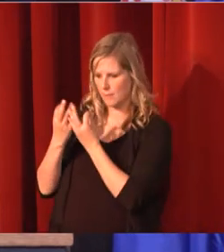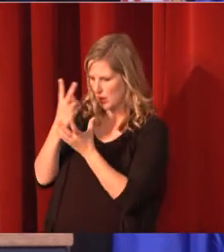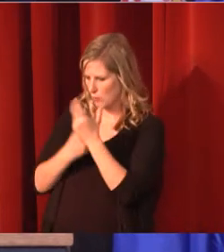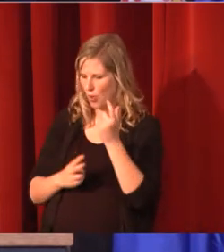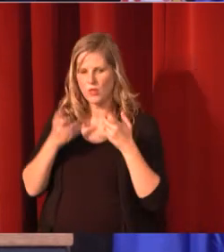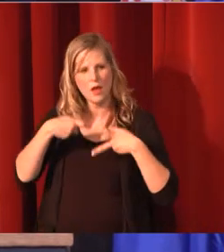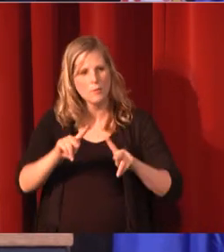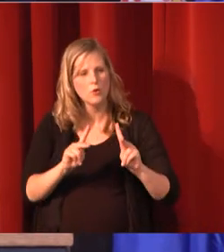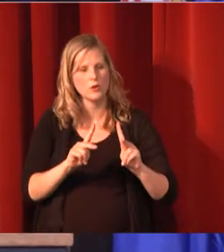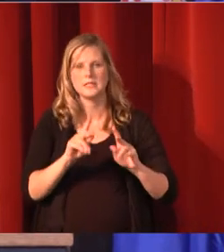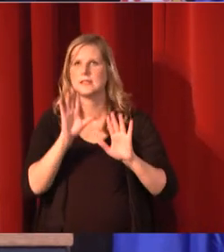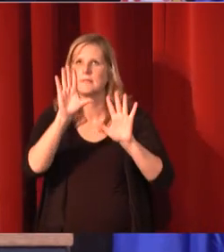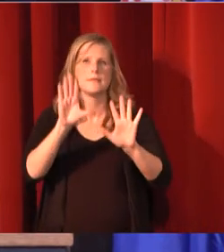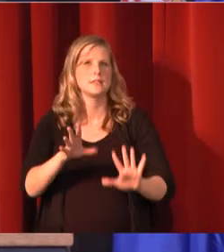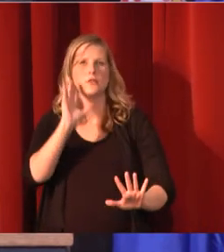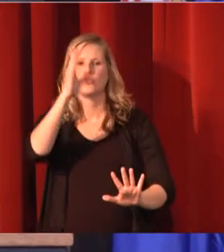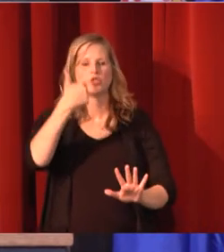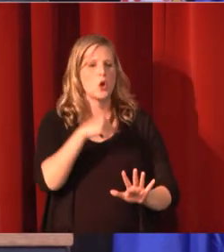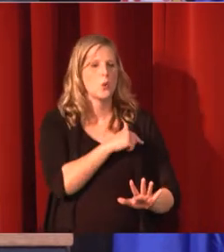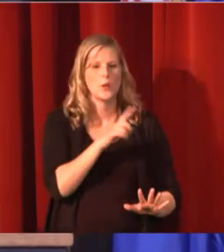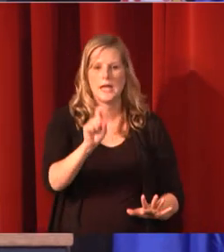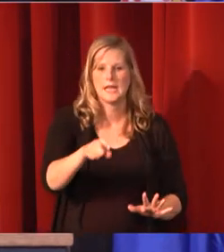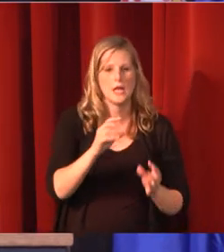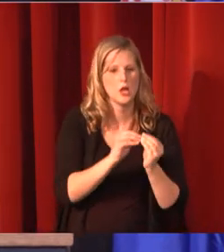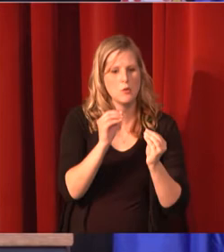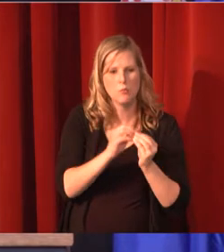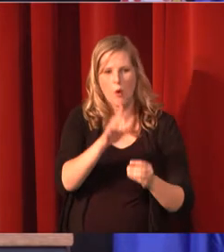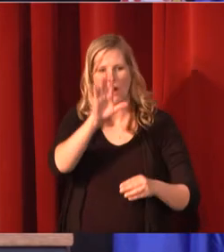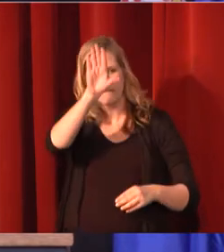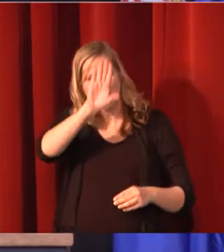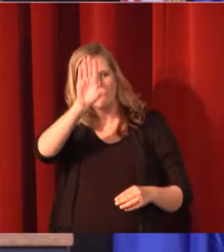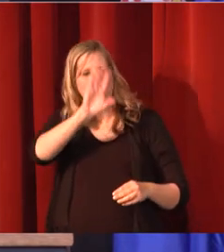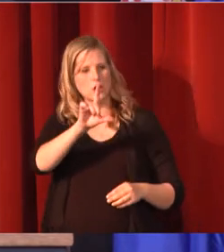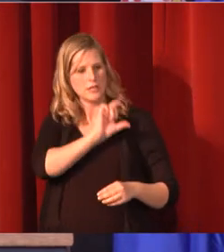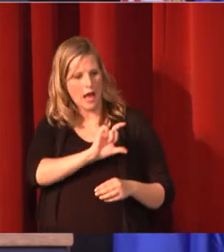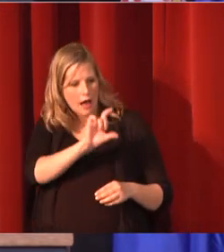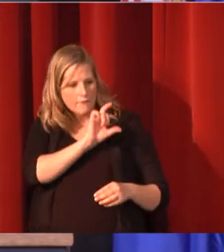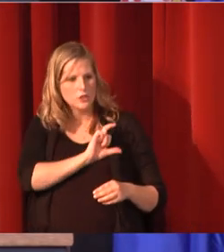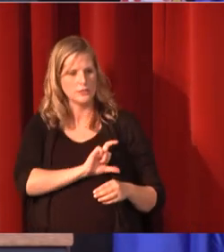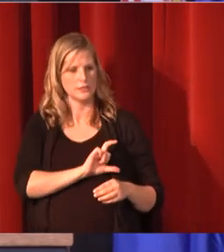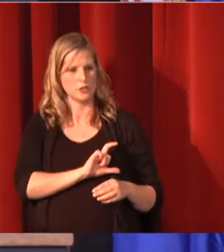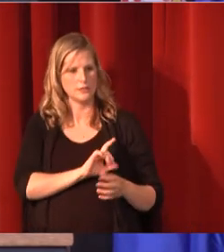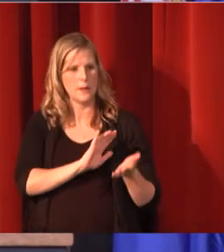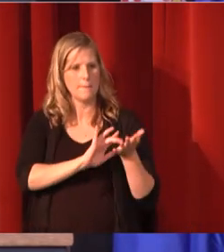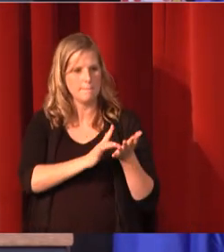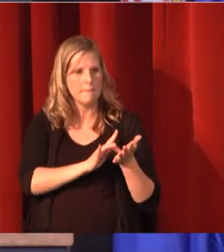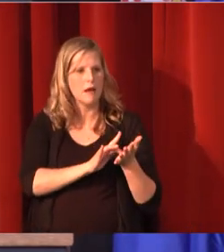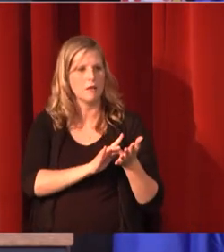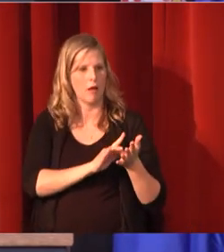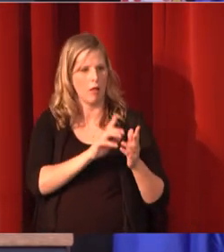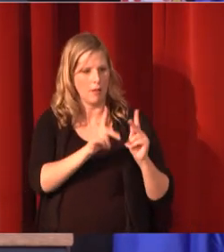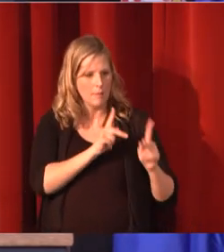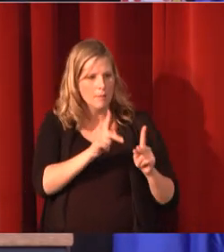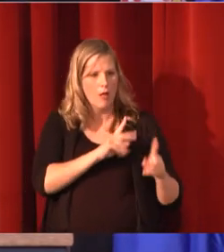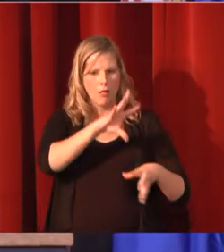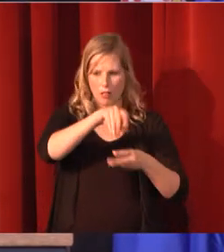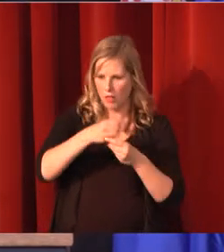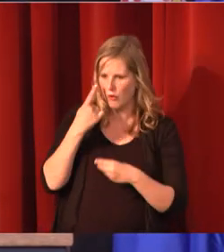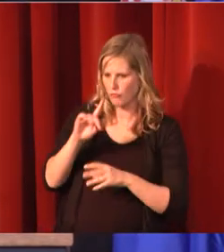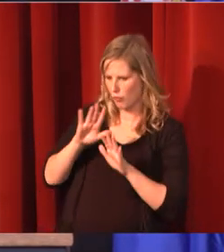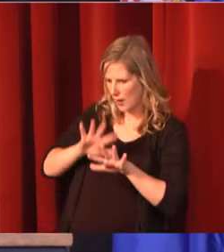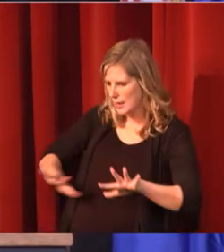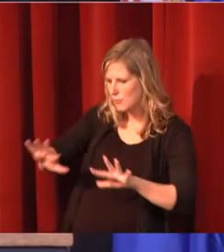a bright future we'll need more paramedics fire fighters and police officers than ever before to keep our neighborhoods safe we'll need more